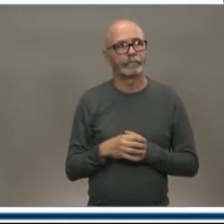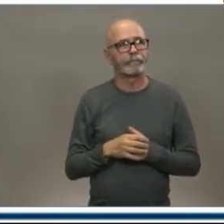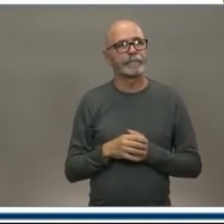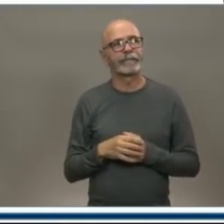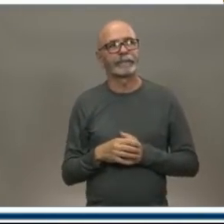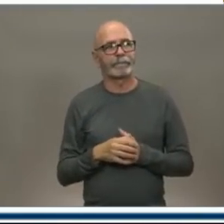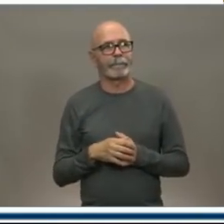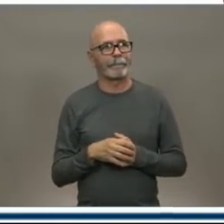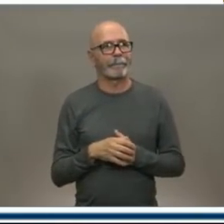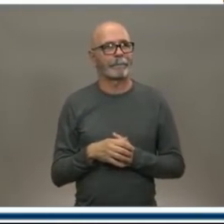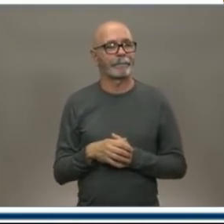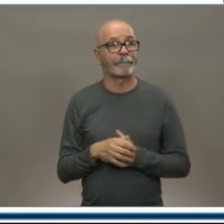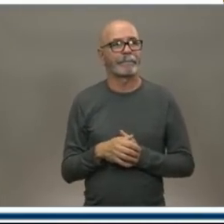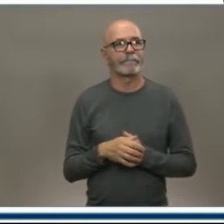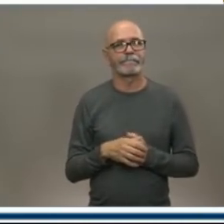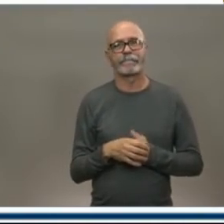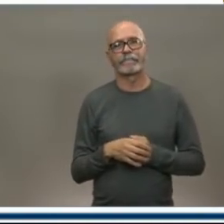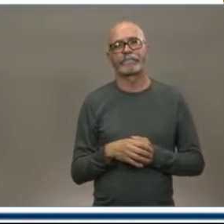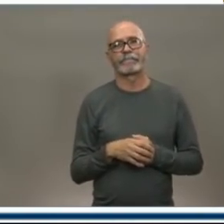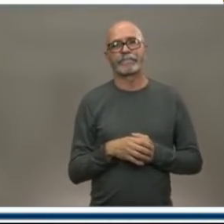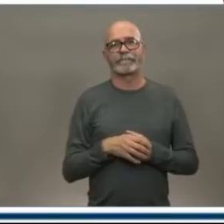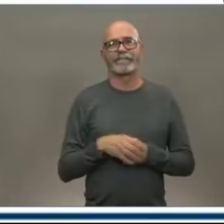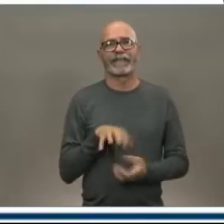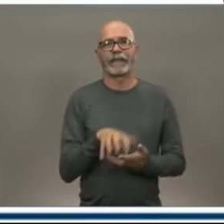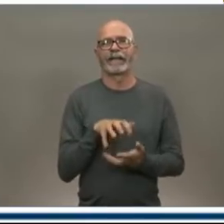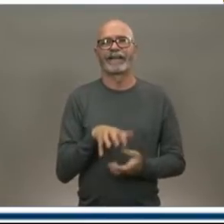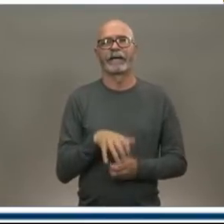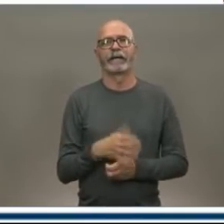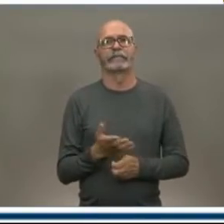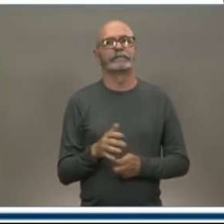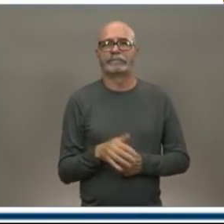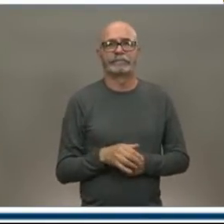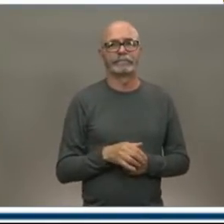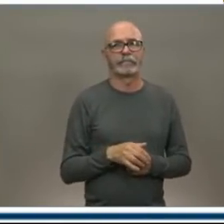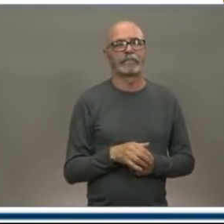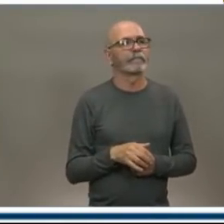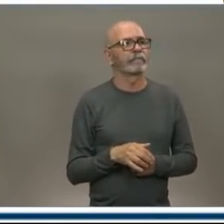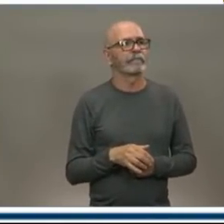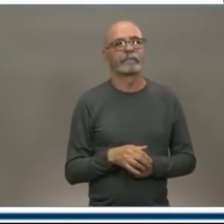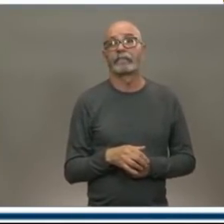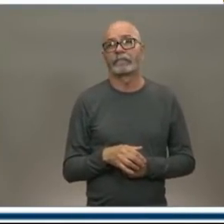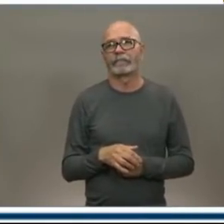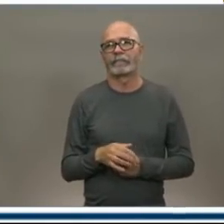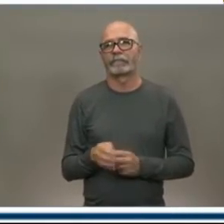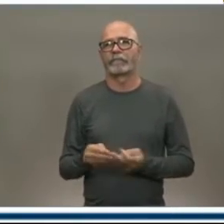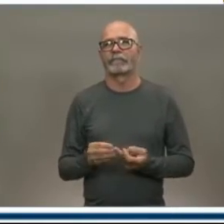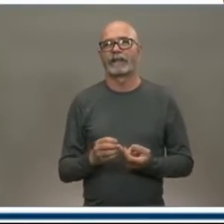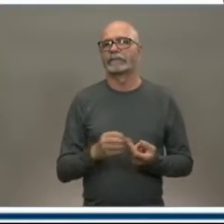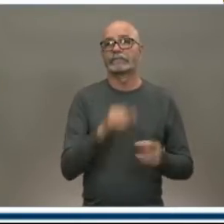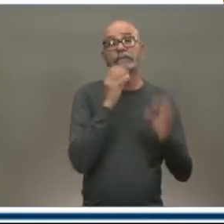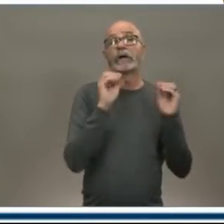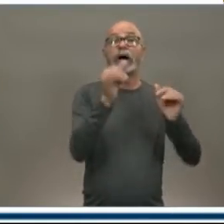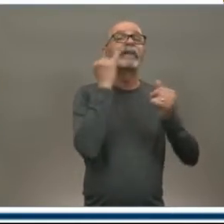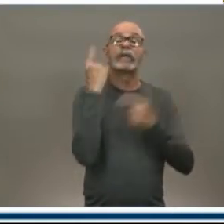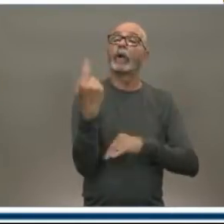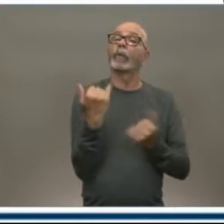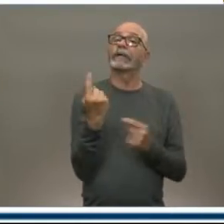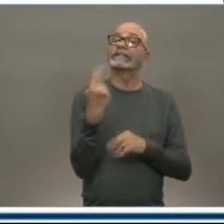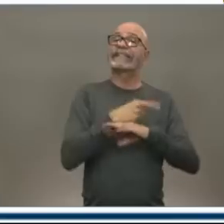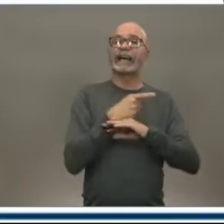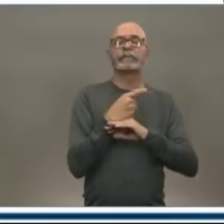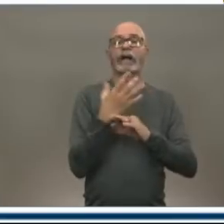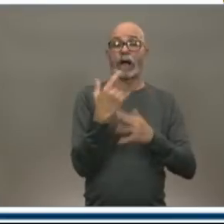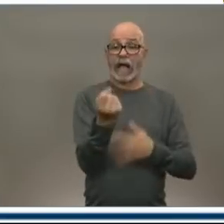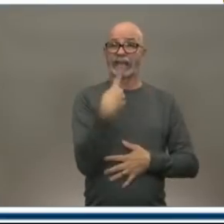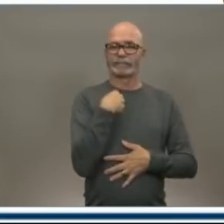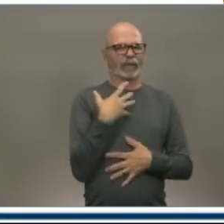you're okay with that? I'm not offended anymore. Okay. It's a good day for me when you guys don't ask me anything. I did want to ask